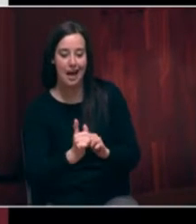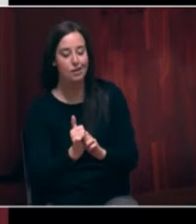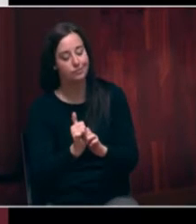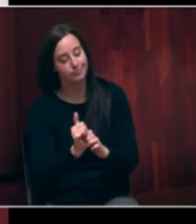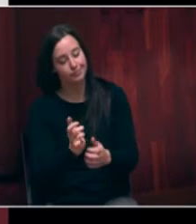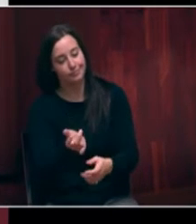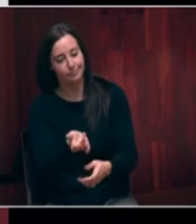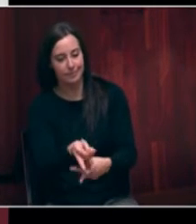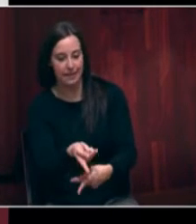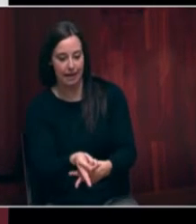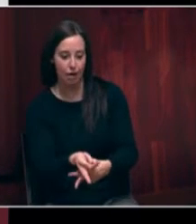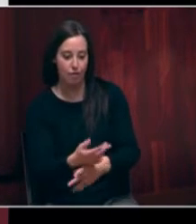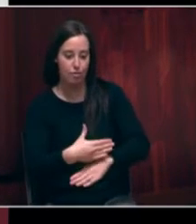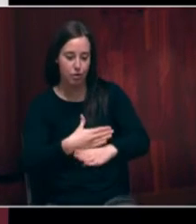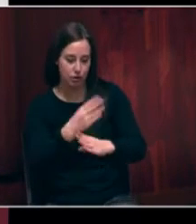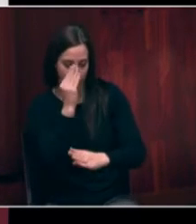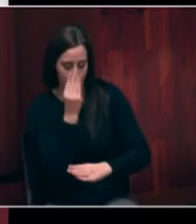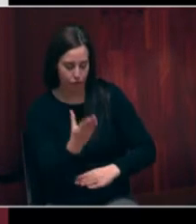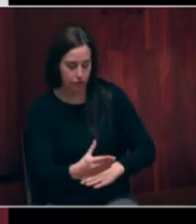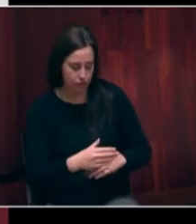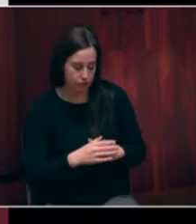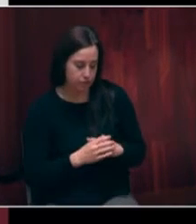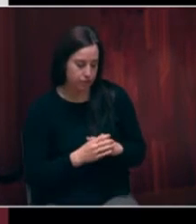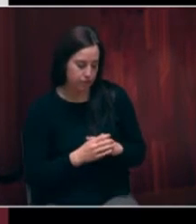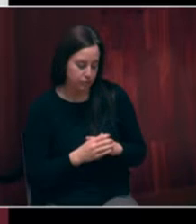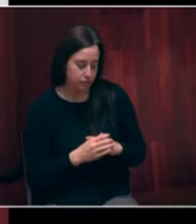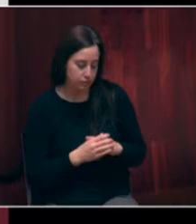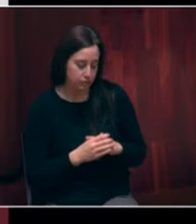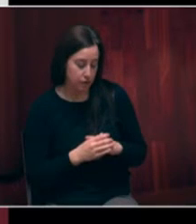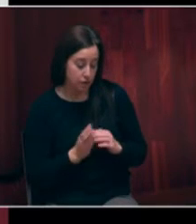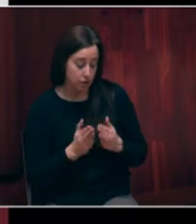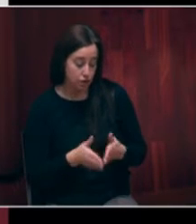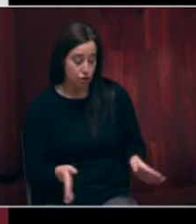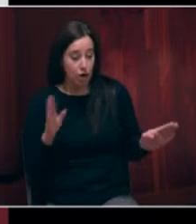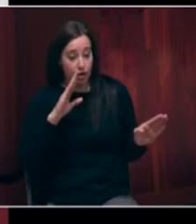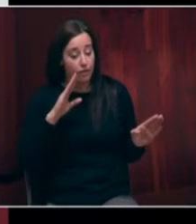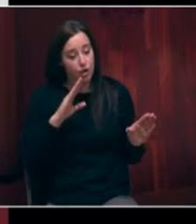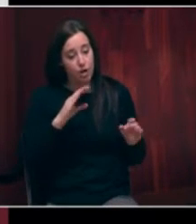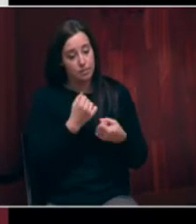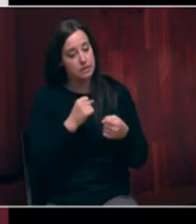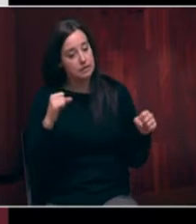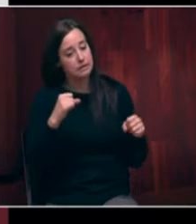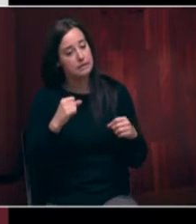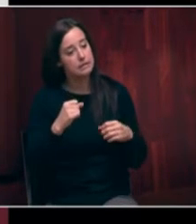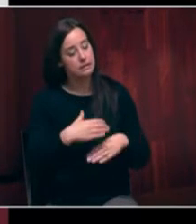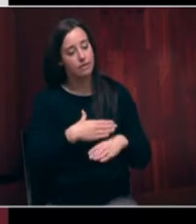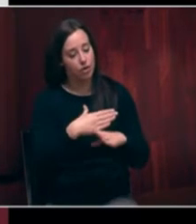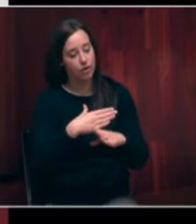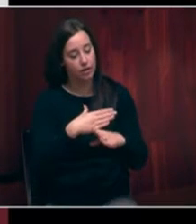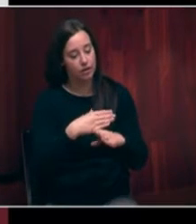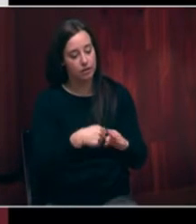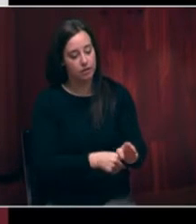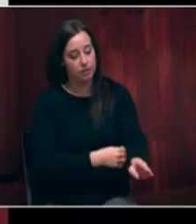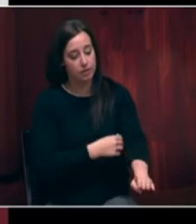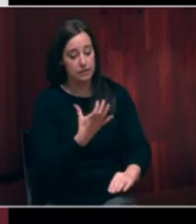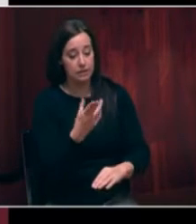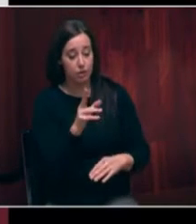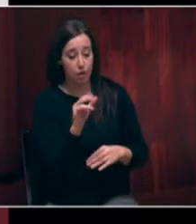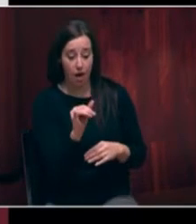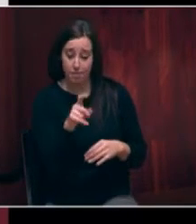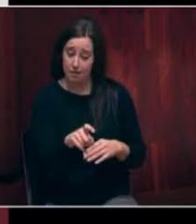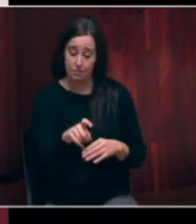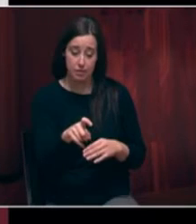because that will be an inspectable item. Now, generally, from a safeguarding standpoint, of course, CUI must be protected, and agencies, for the